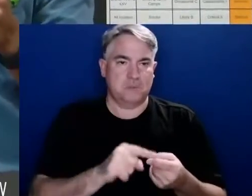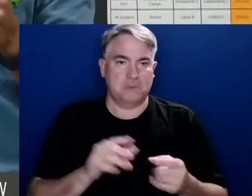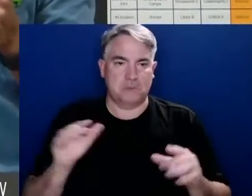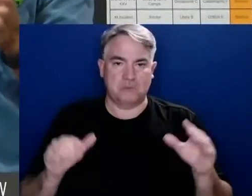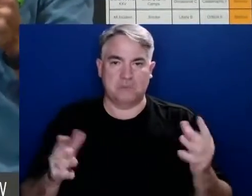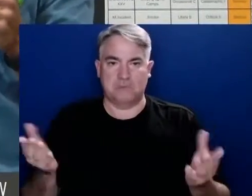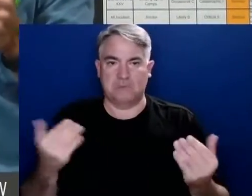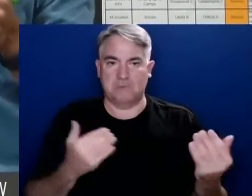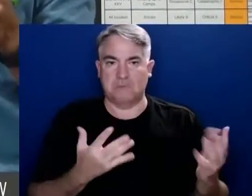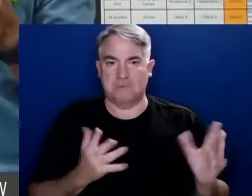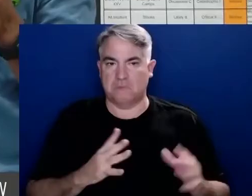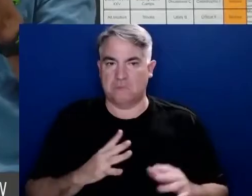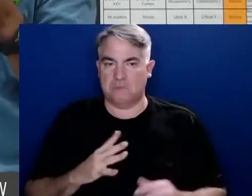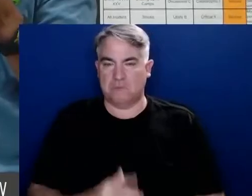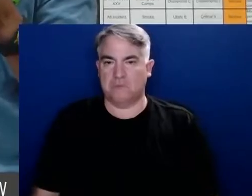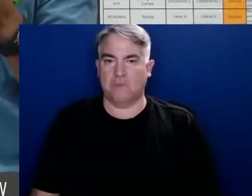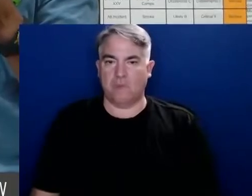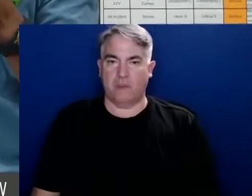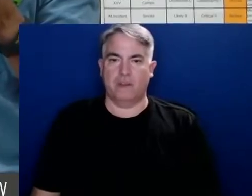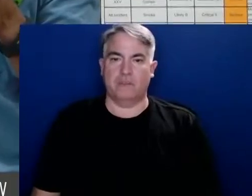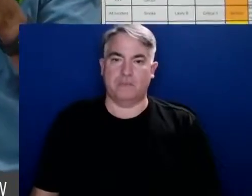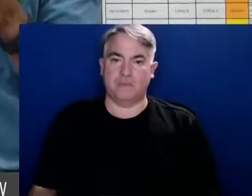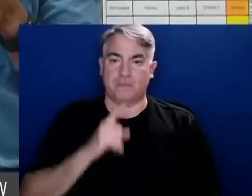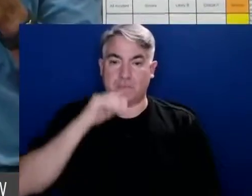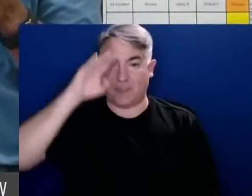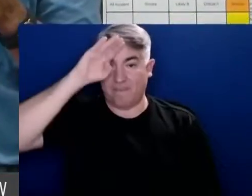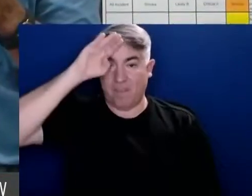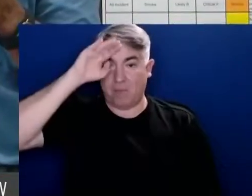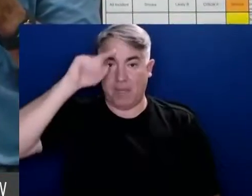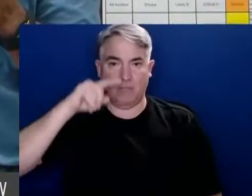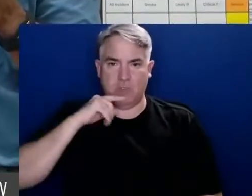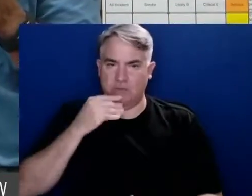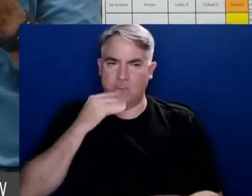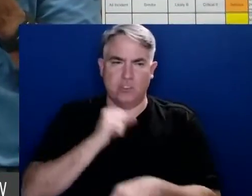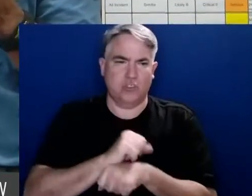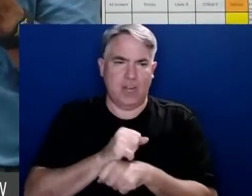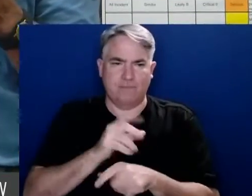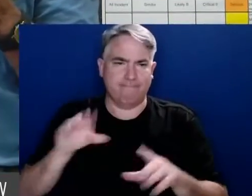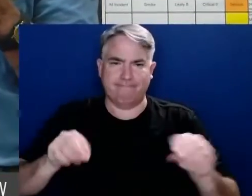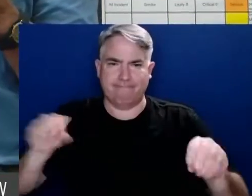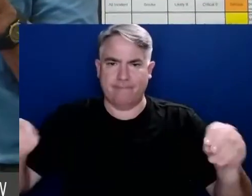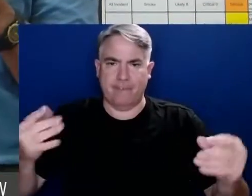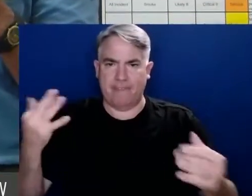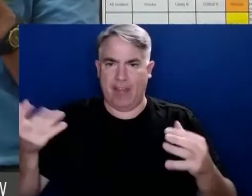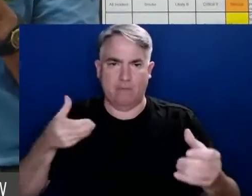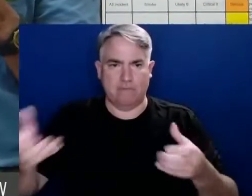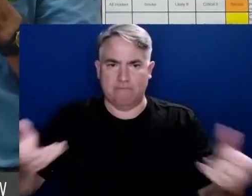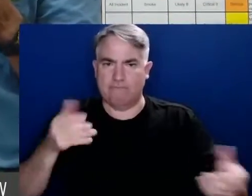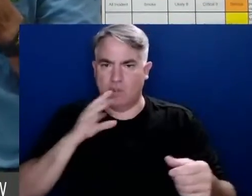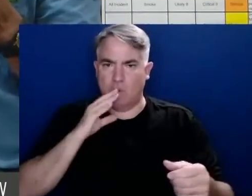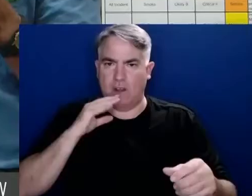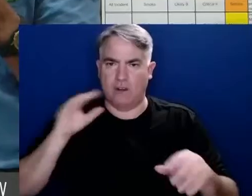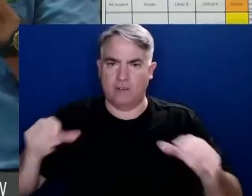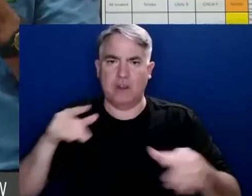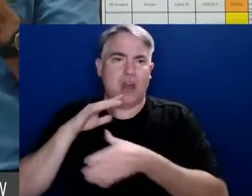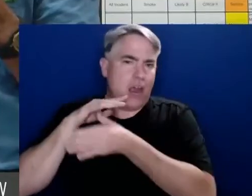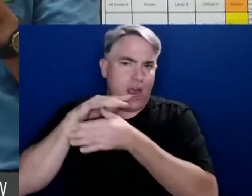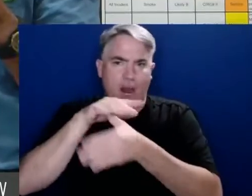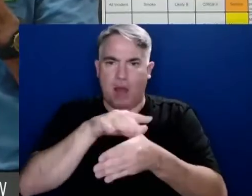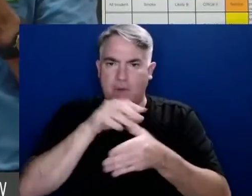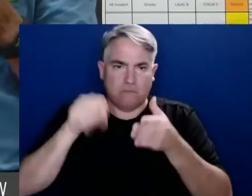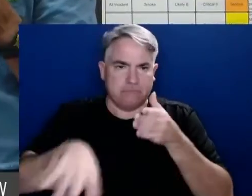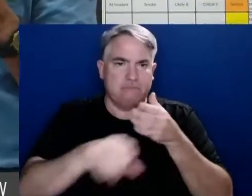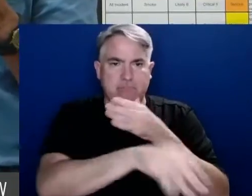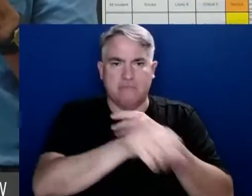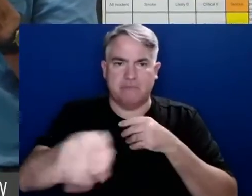they're getting down in there and putting fire out on the ground. They're using helicopters to do that. So you're going to see, for the folks in Taylorsville, you'll see those